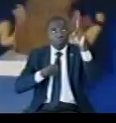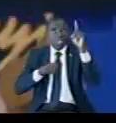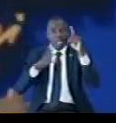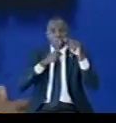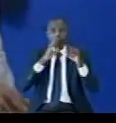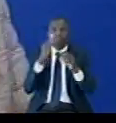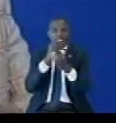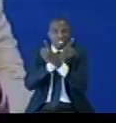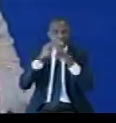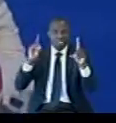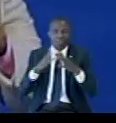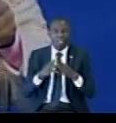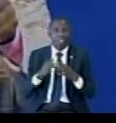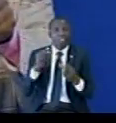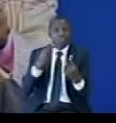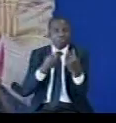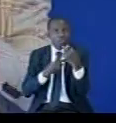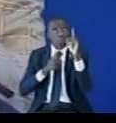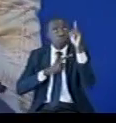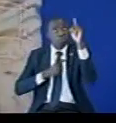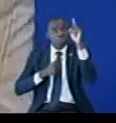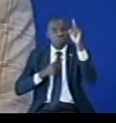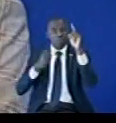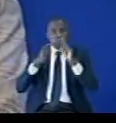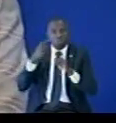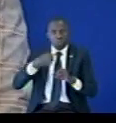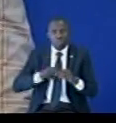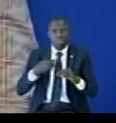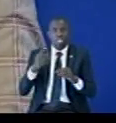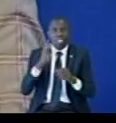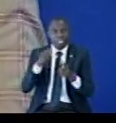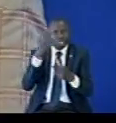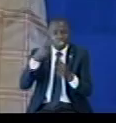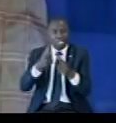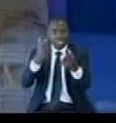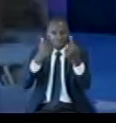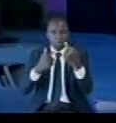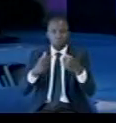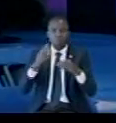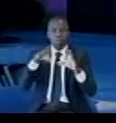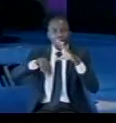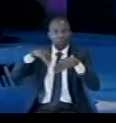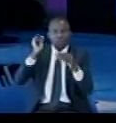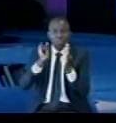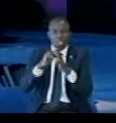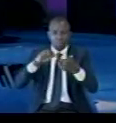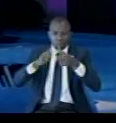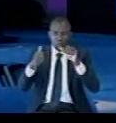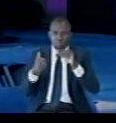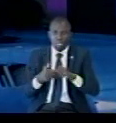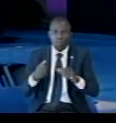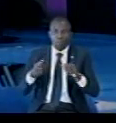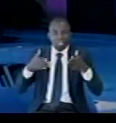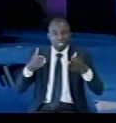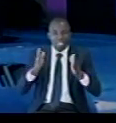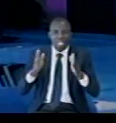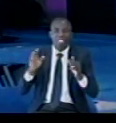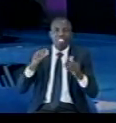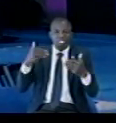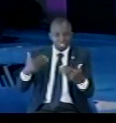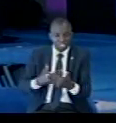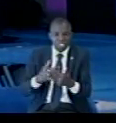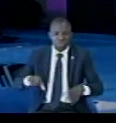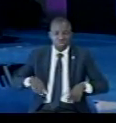ye delivered. Look unto me and then come out of that problem and let a new